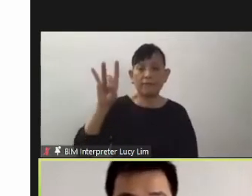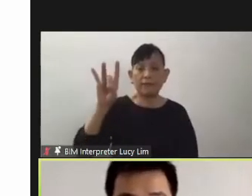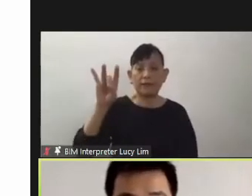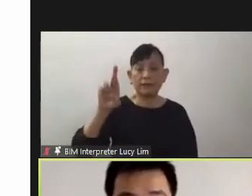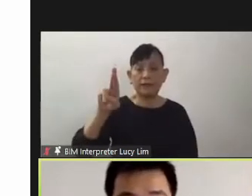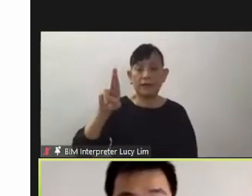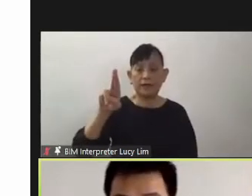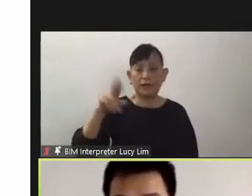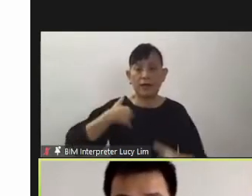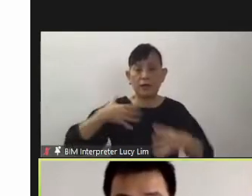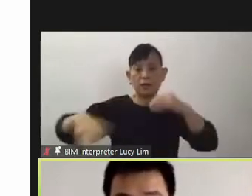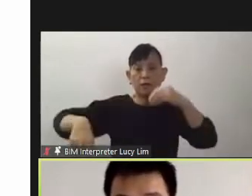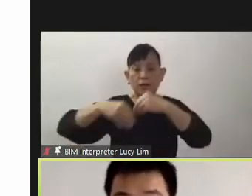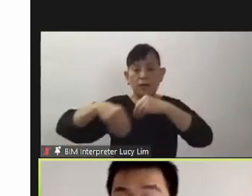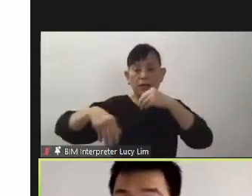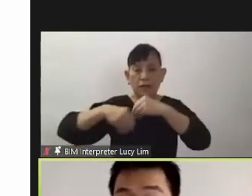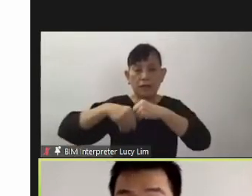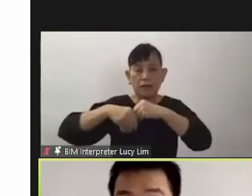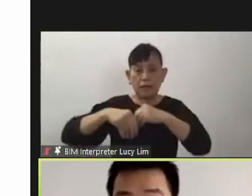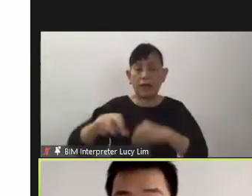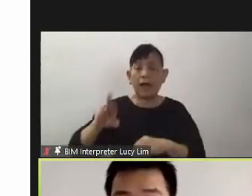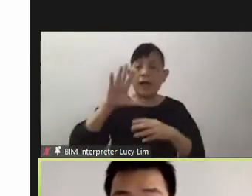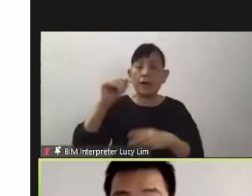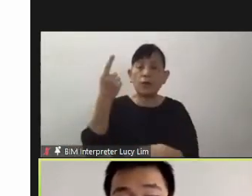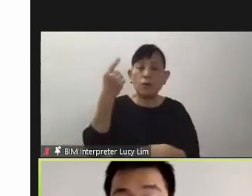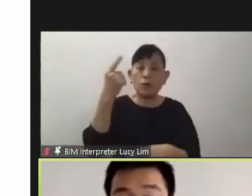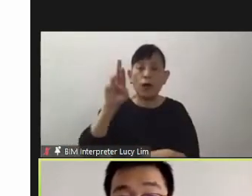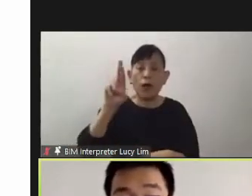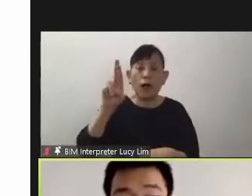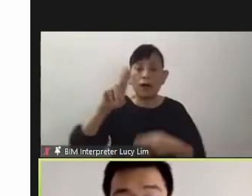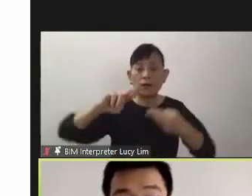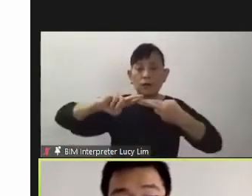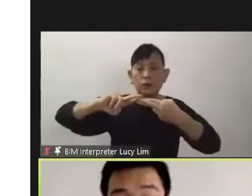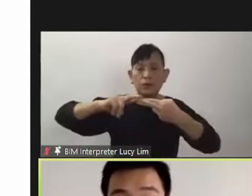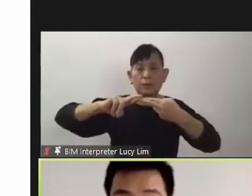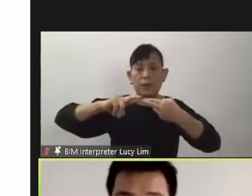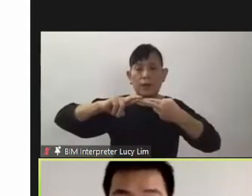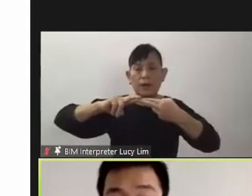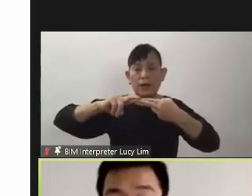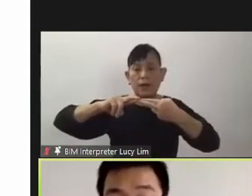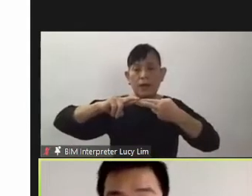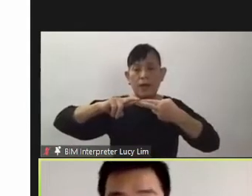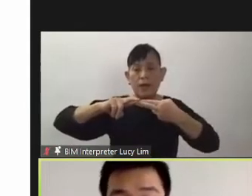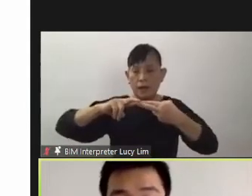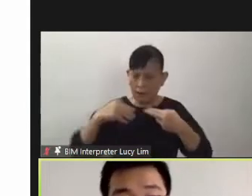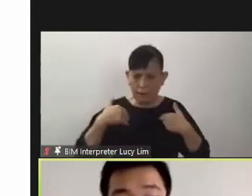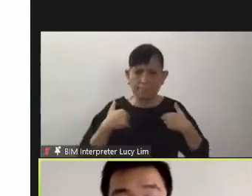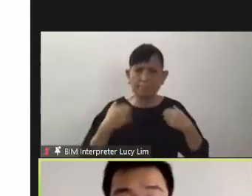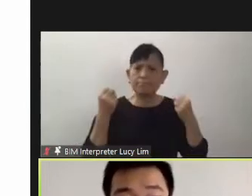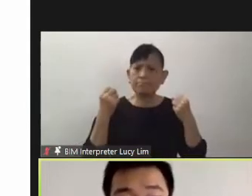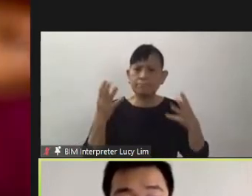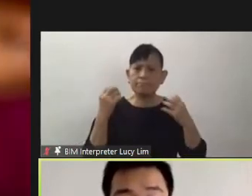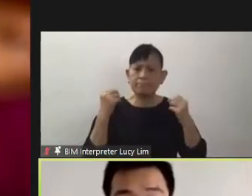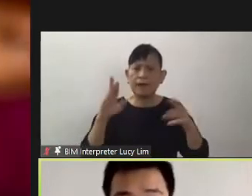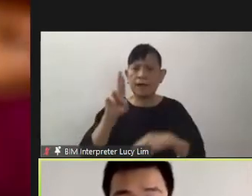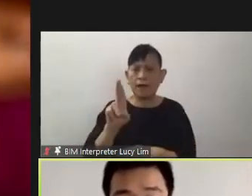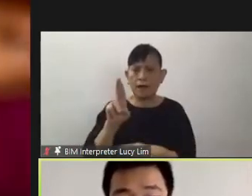more is repair. Repair is another R. So before recycle it, please, there are many R that we can focus